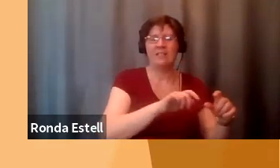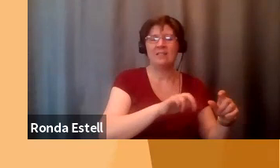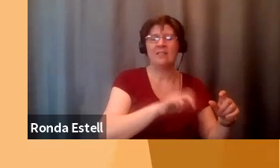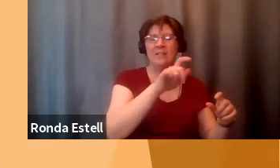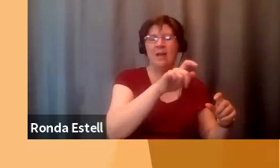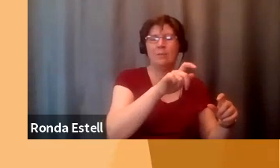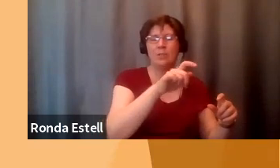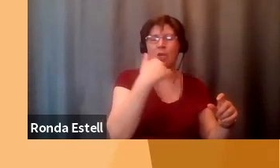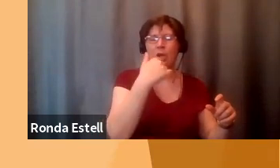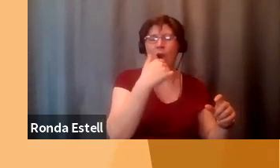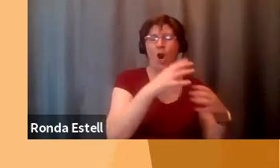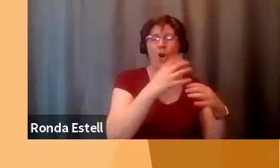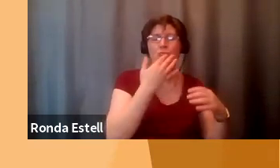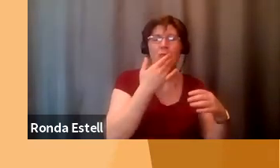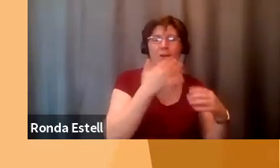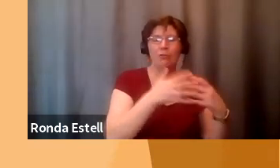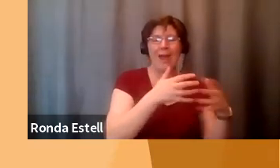yellow.